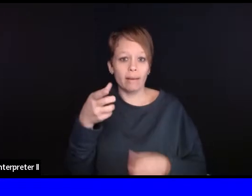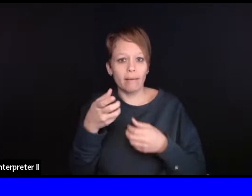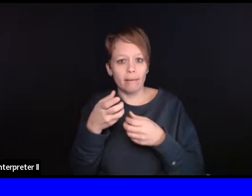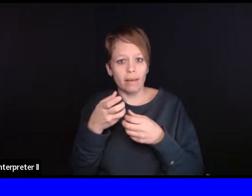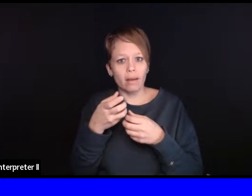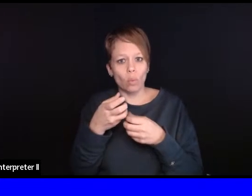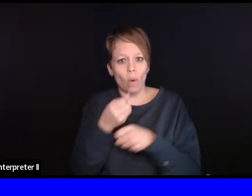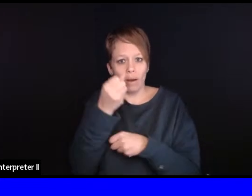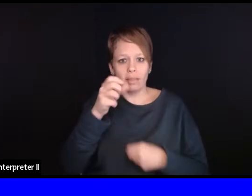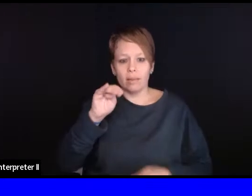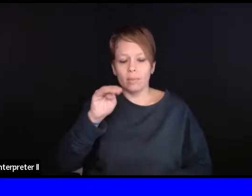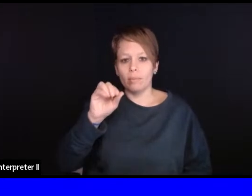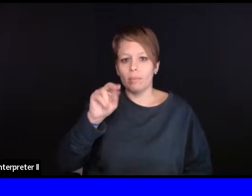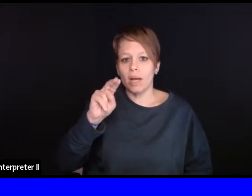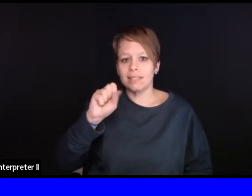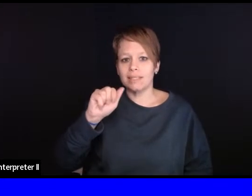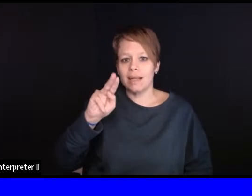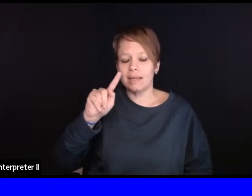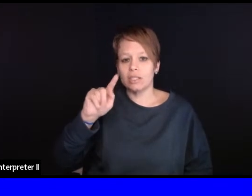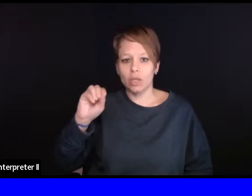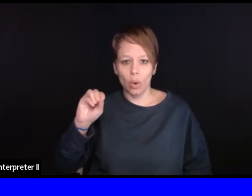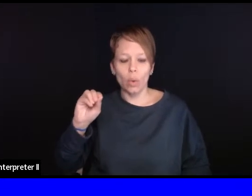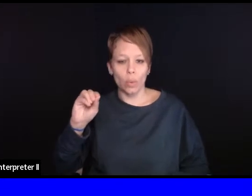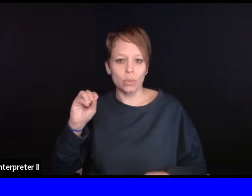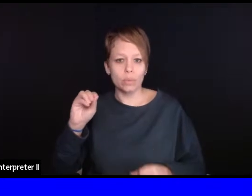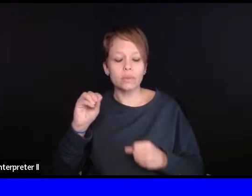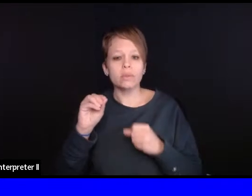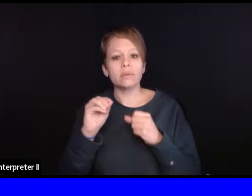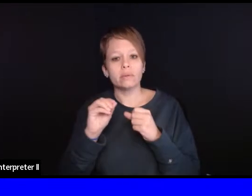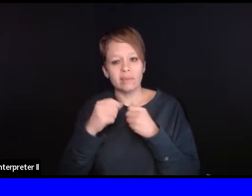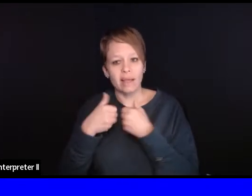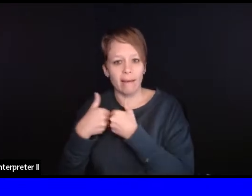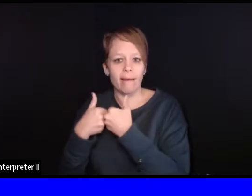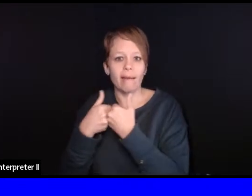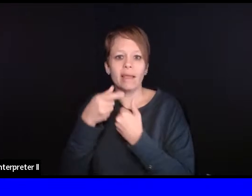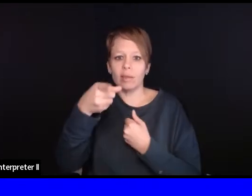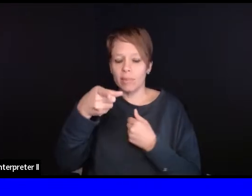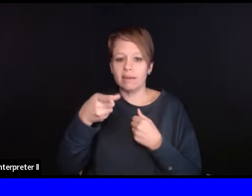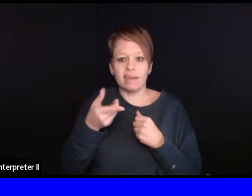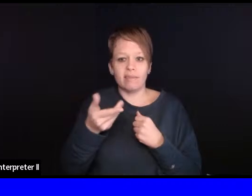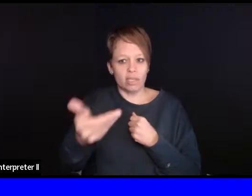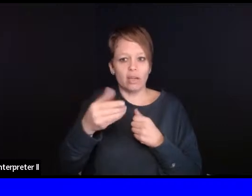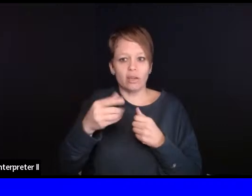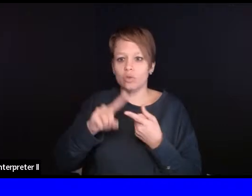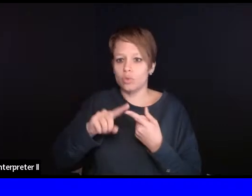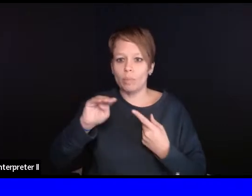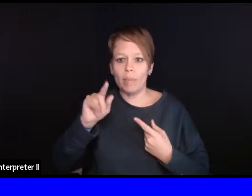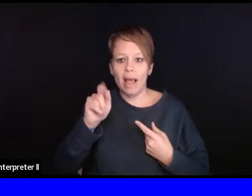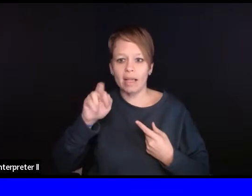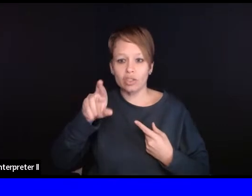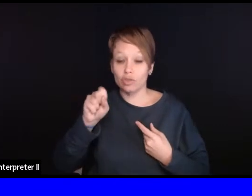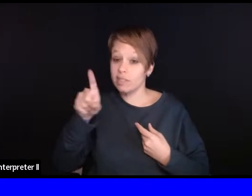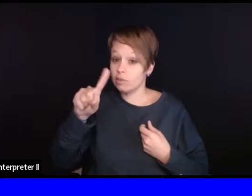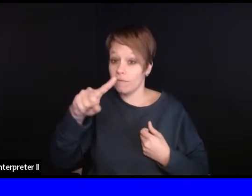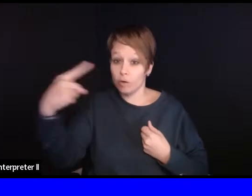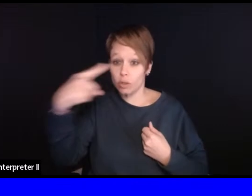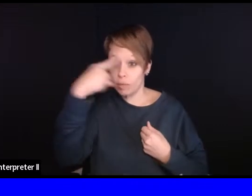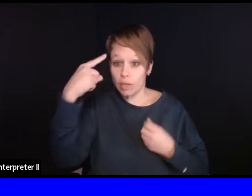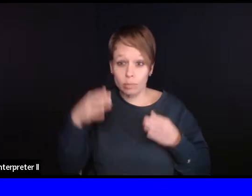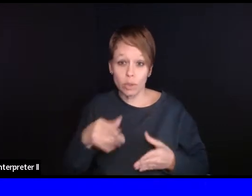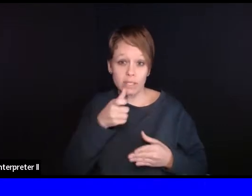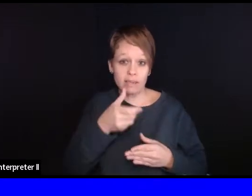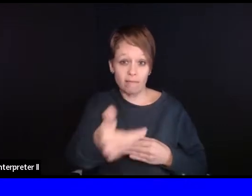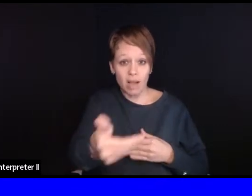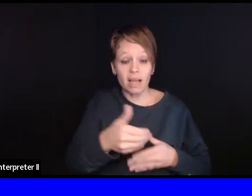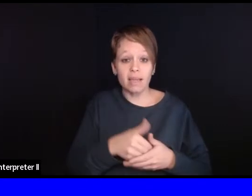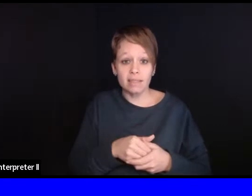tournament. He was the first Black player ever invited to the Masters. He won 3 PGA tournaments and was named to the